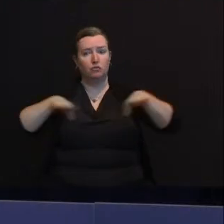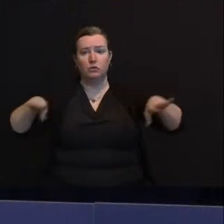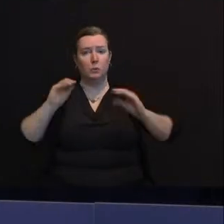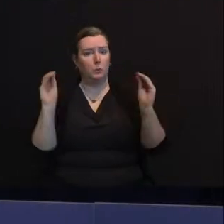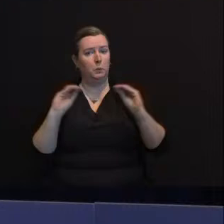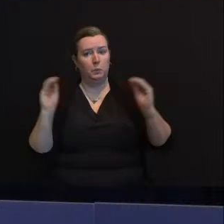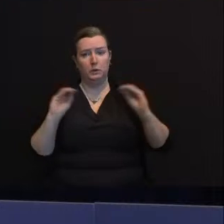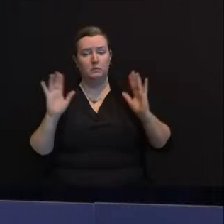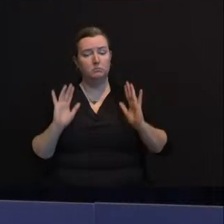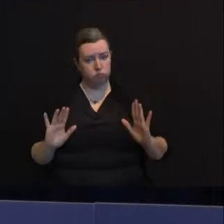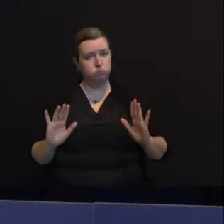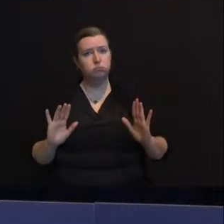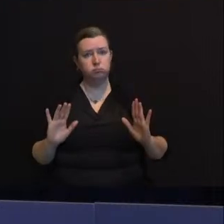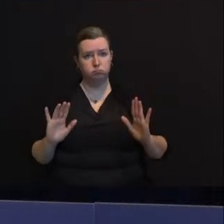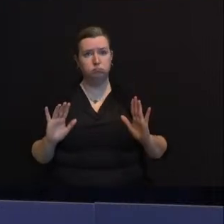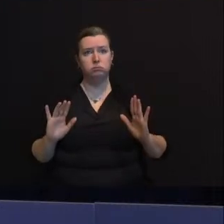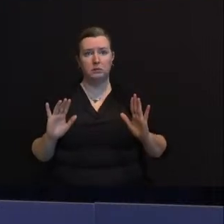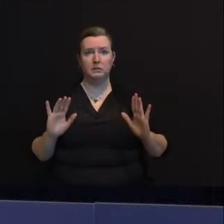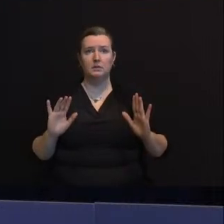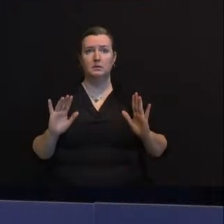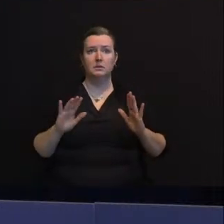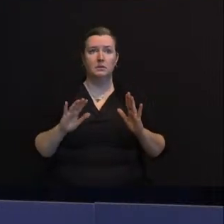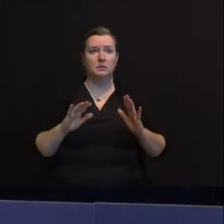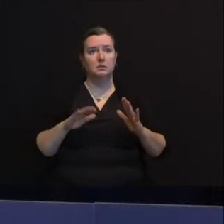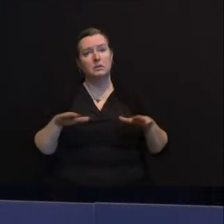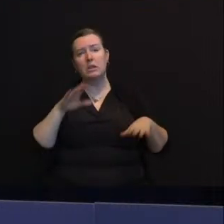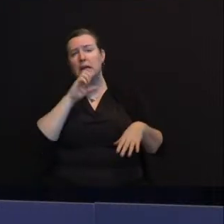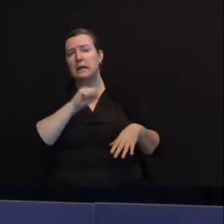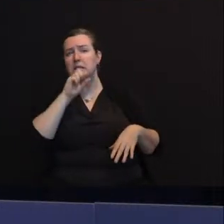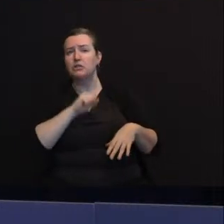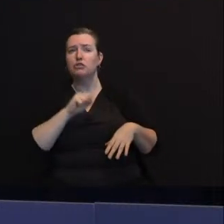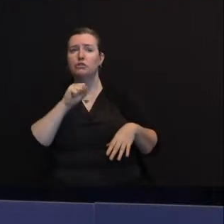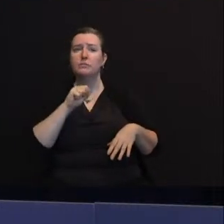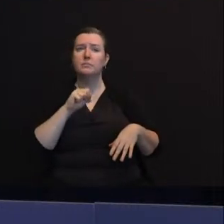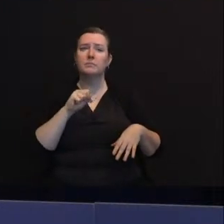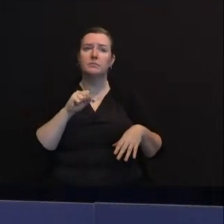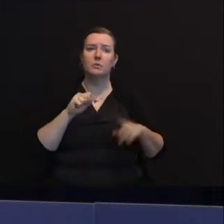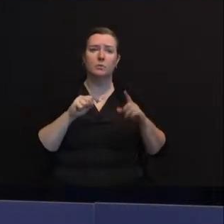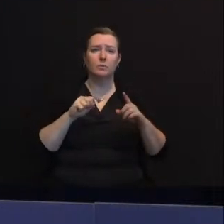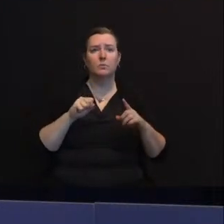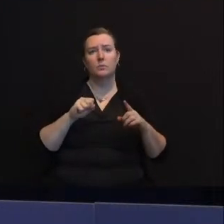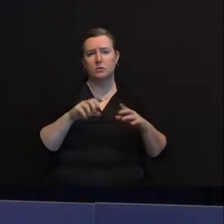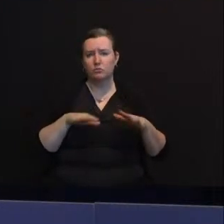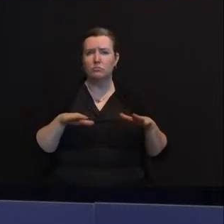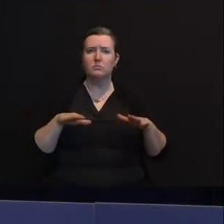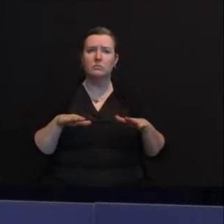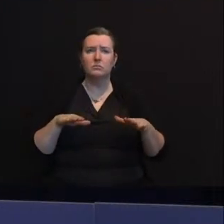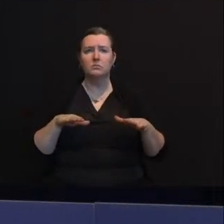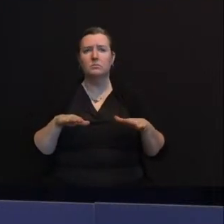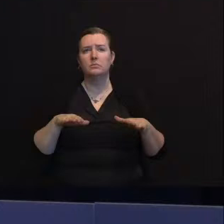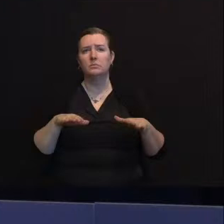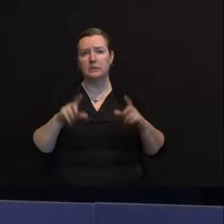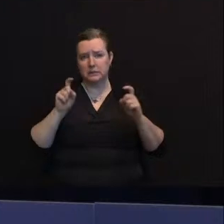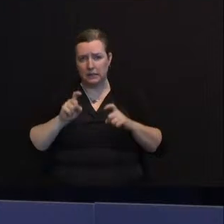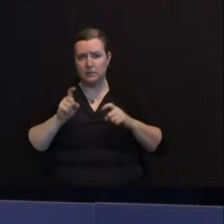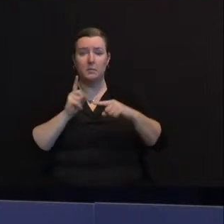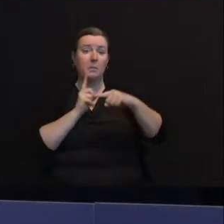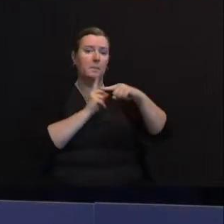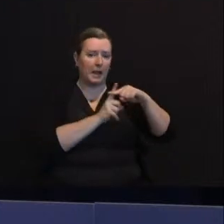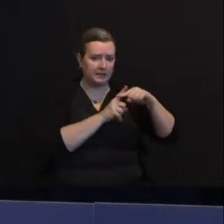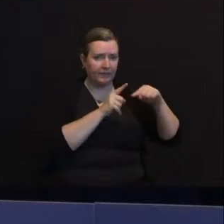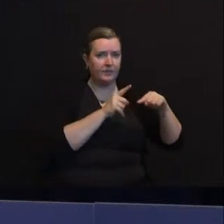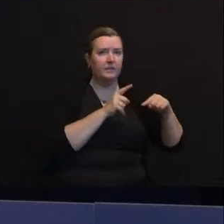state. And the children affected, as you know, have either tested positive for COVID-19 or have antibody tests